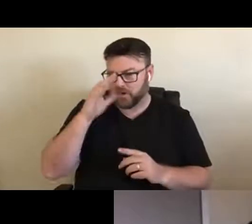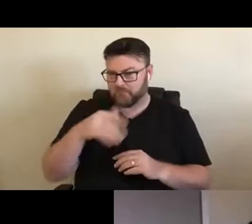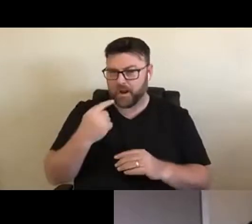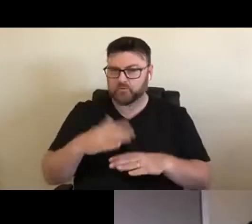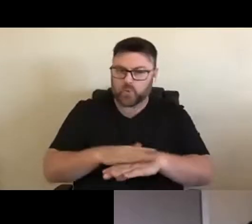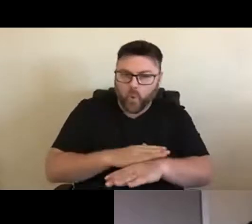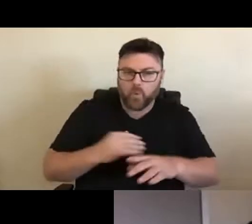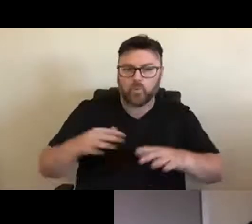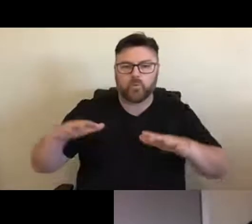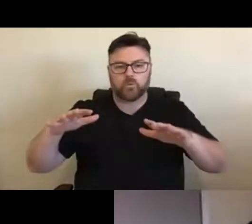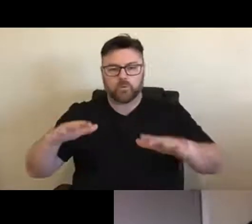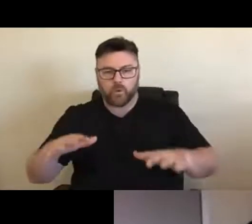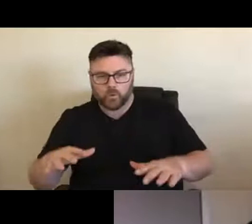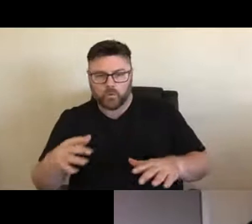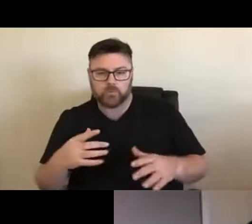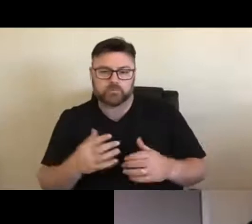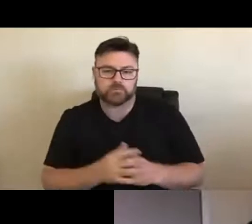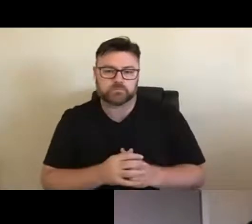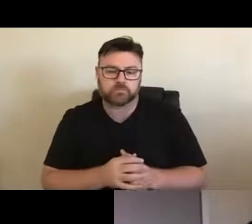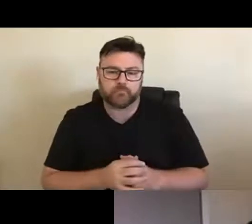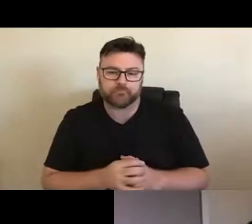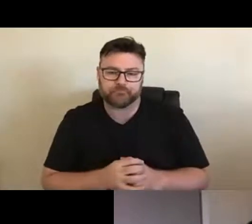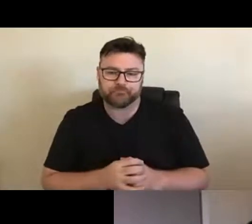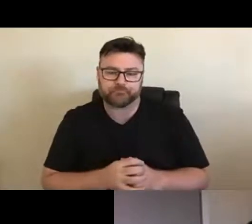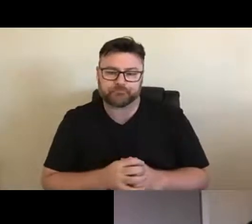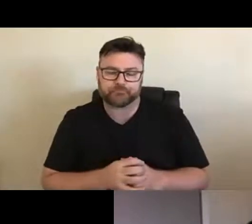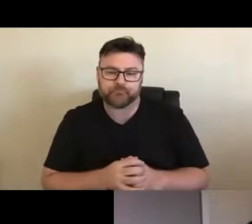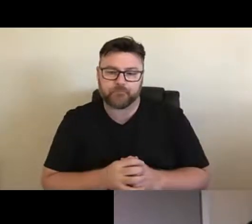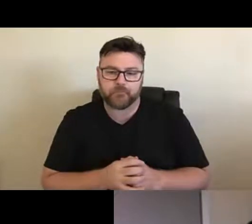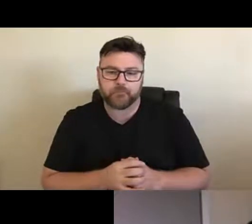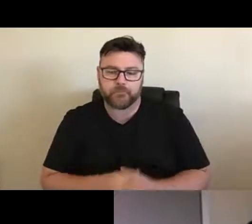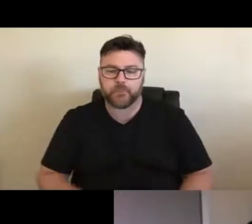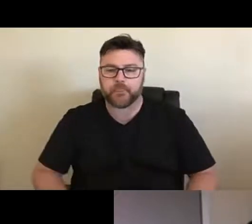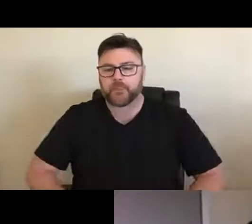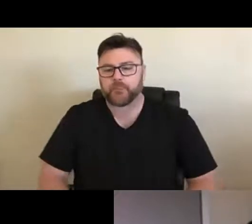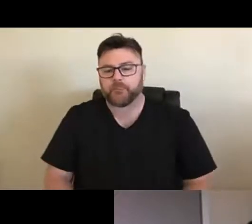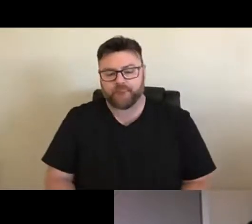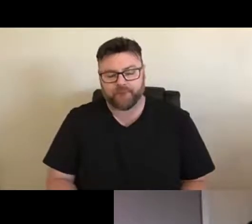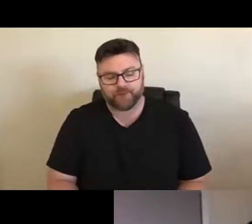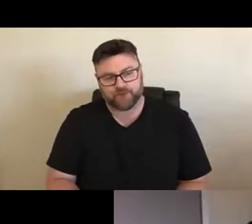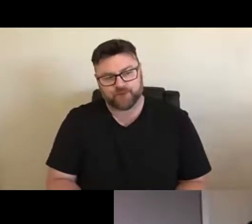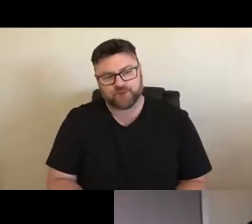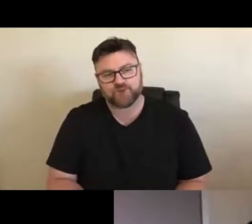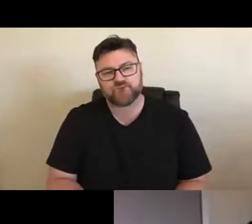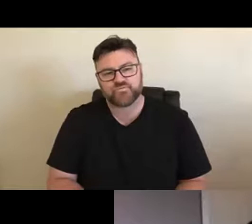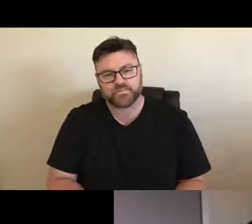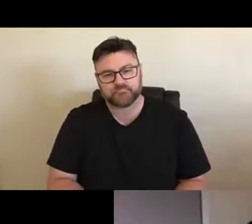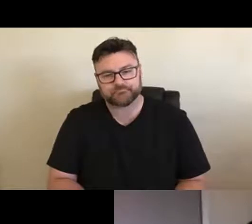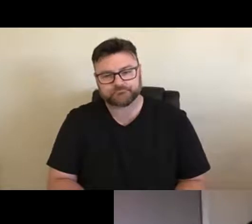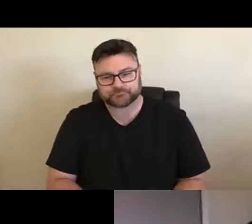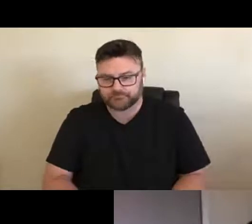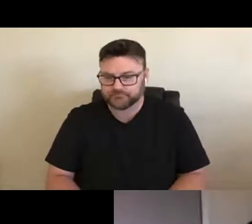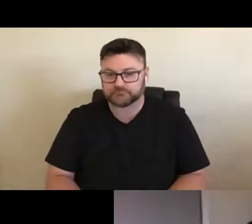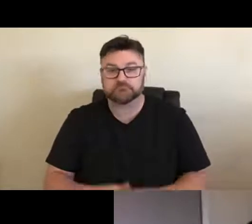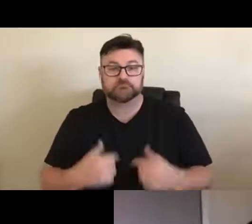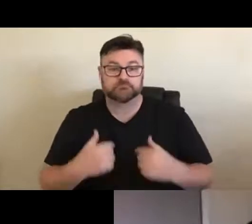that's wrapped up in. Yeah. I think I can't, my dad's